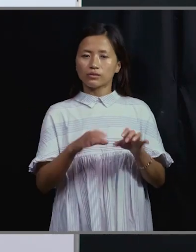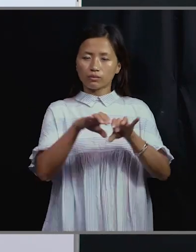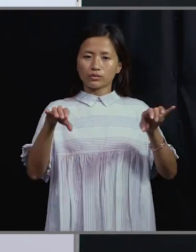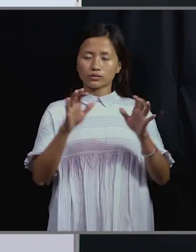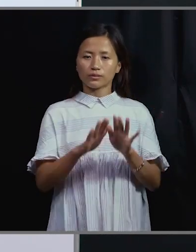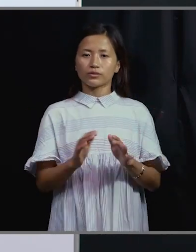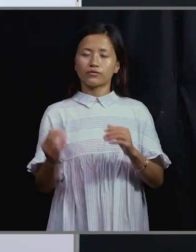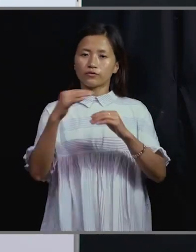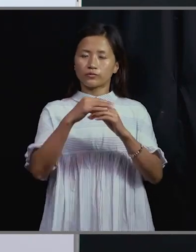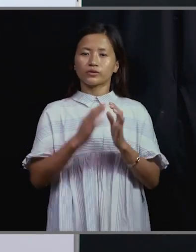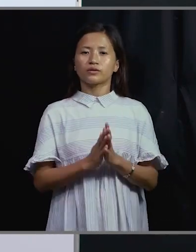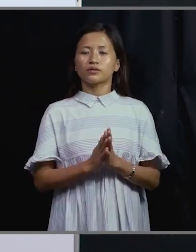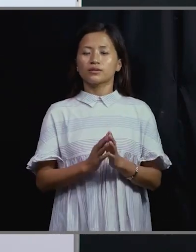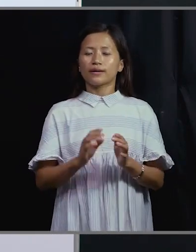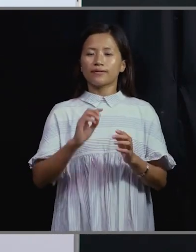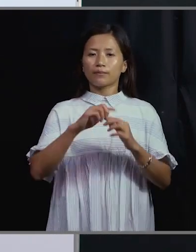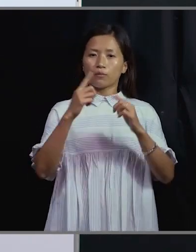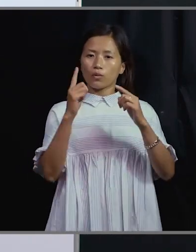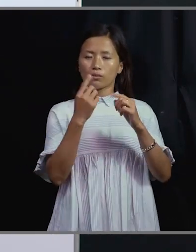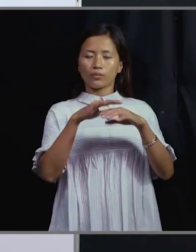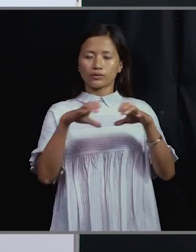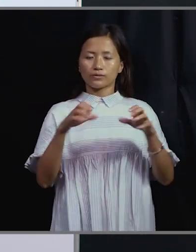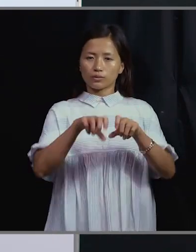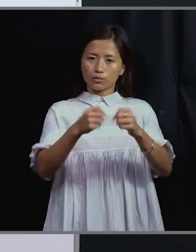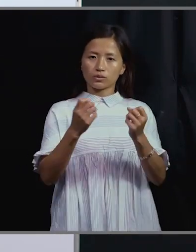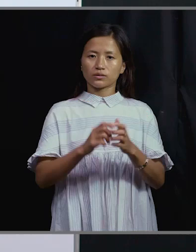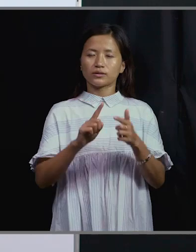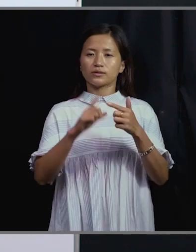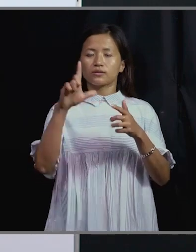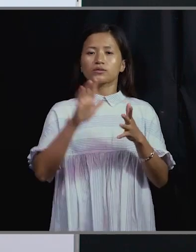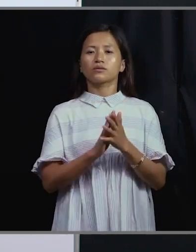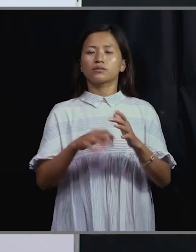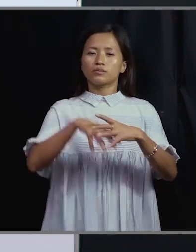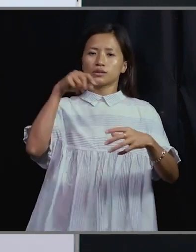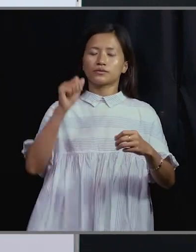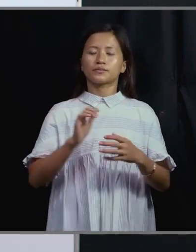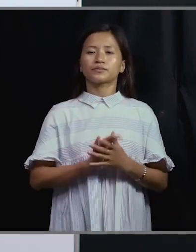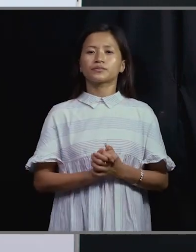here, and this bond has been broken and the electrons have come out here.